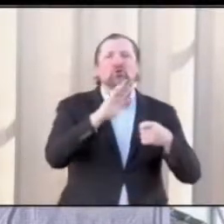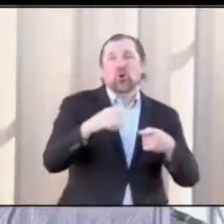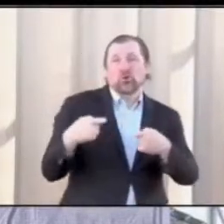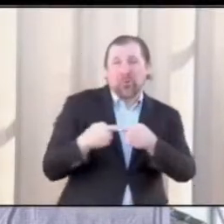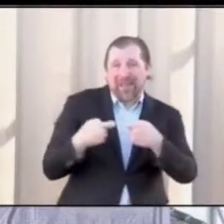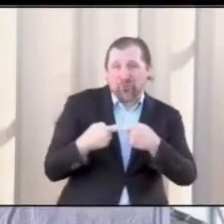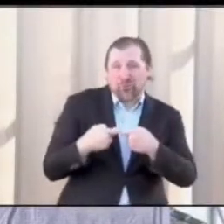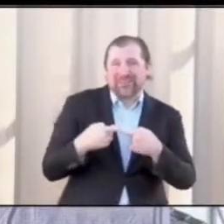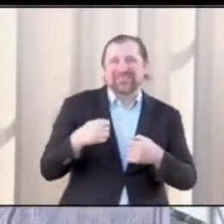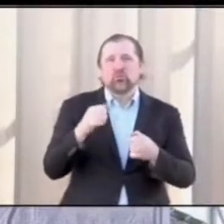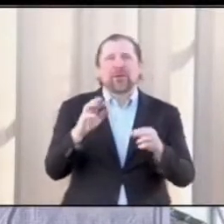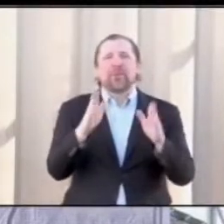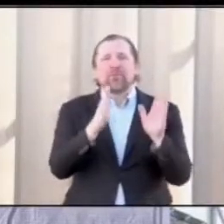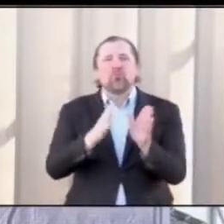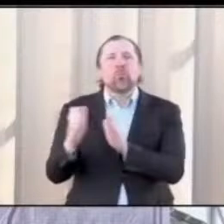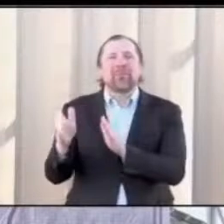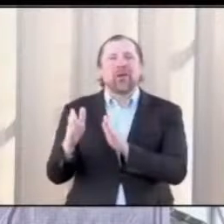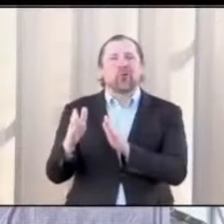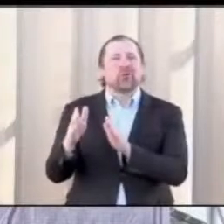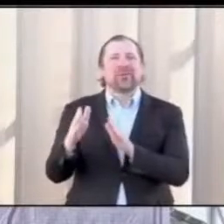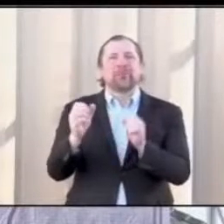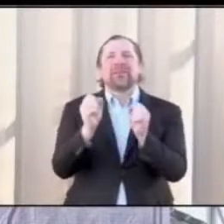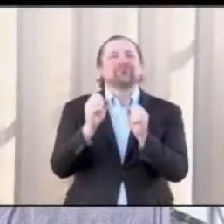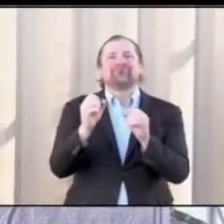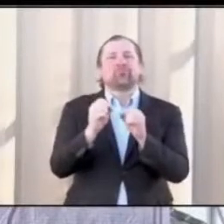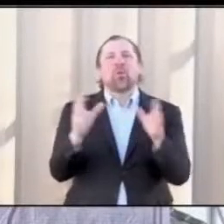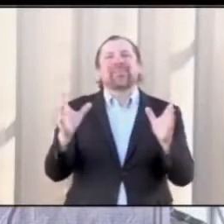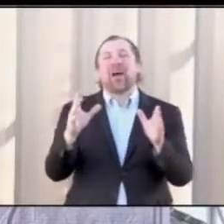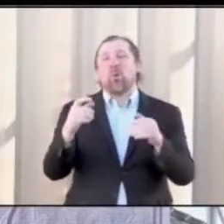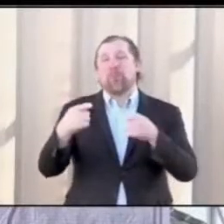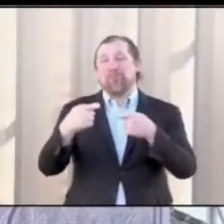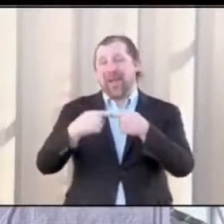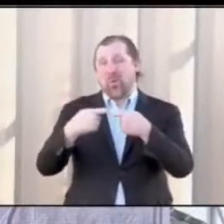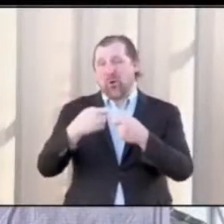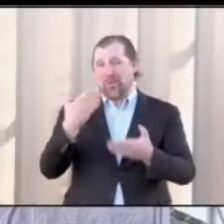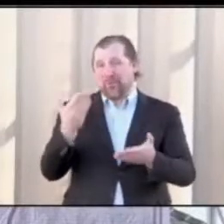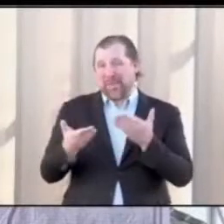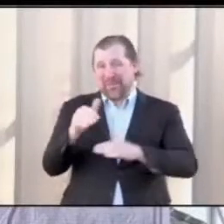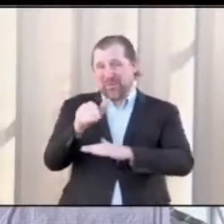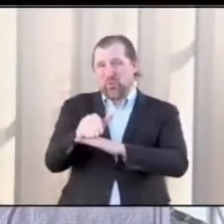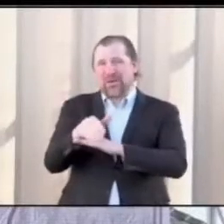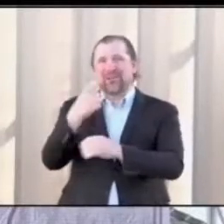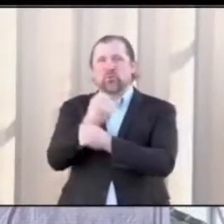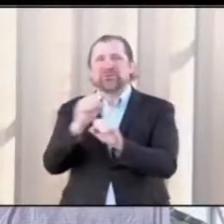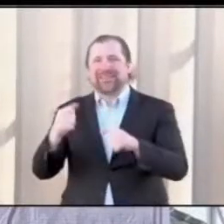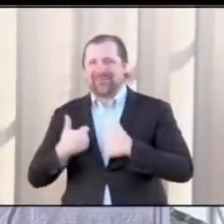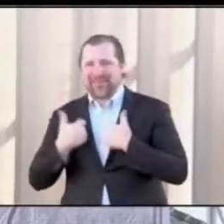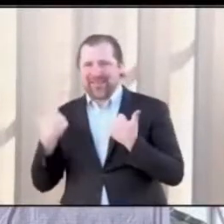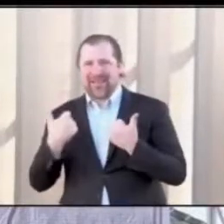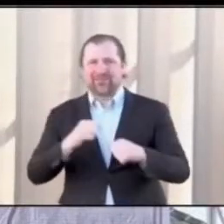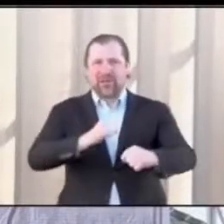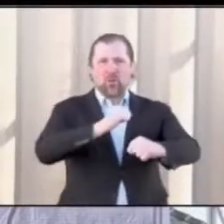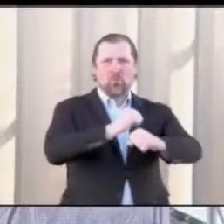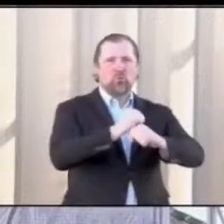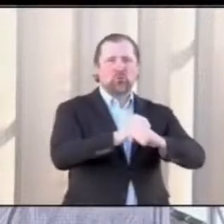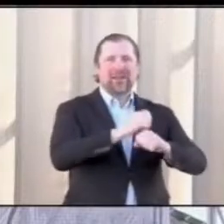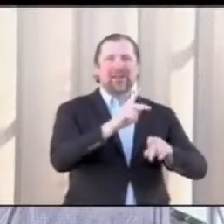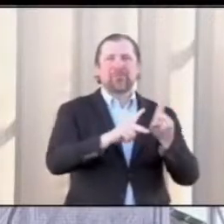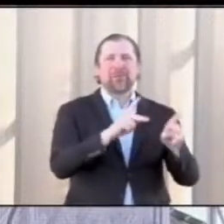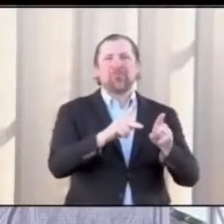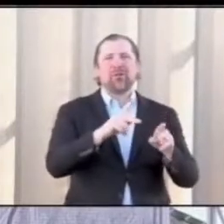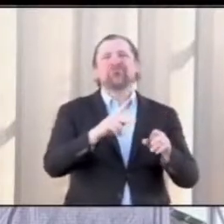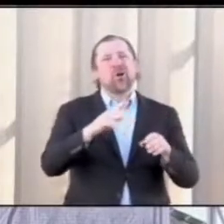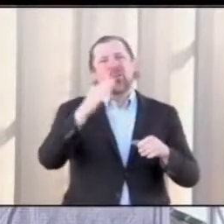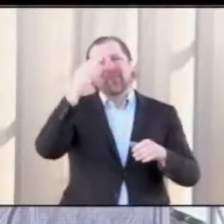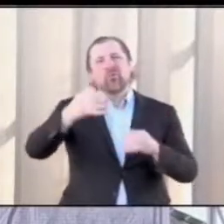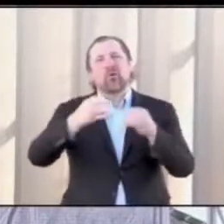batteries, and be prepared to be without power, potentially, in order to save lives and protect those who are on the